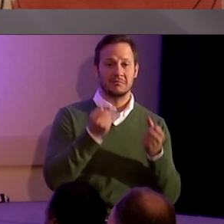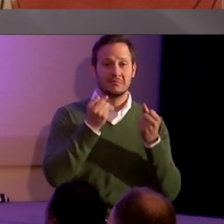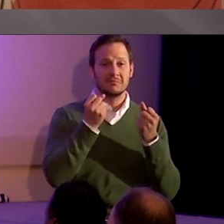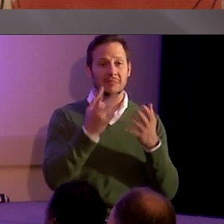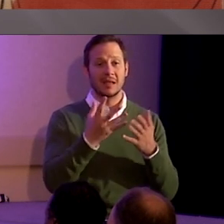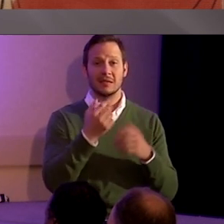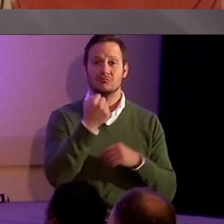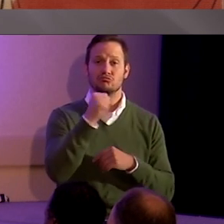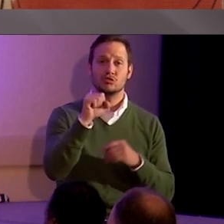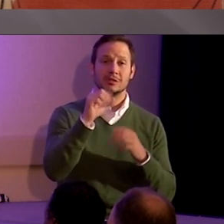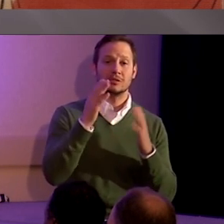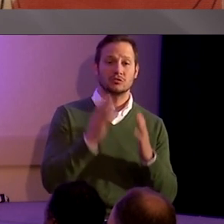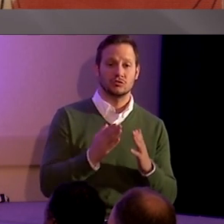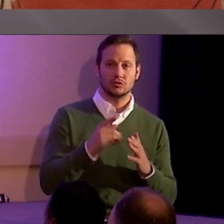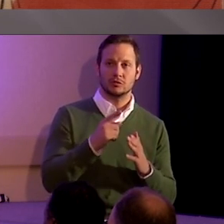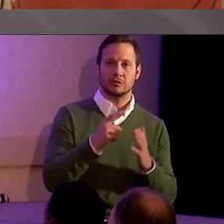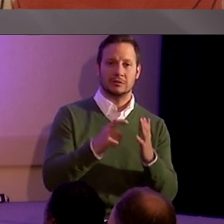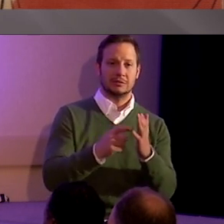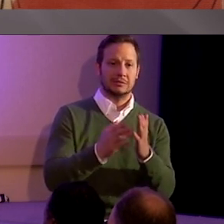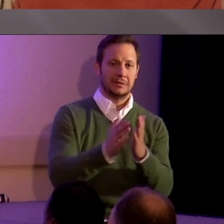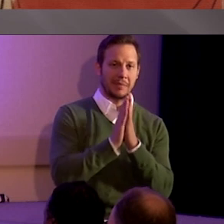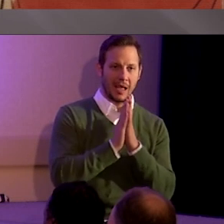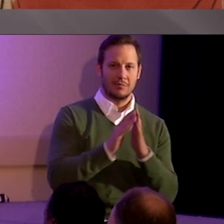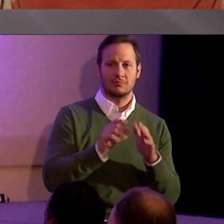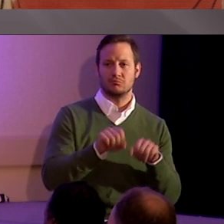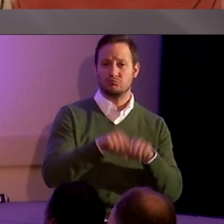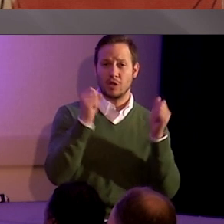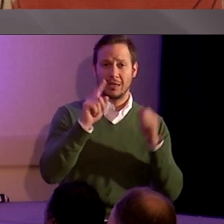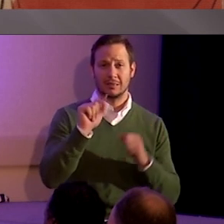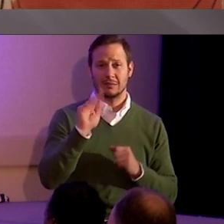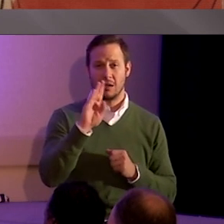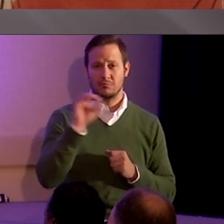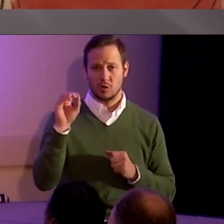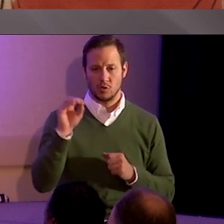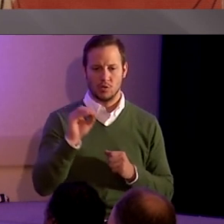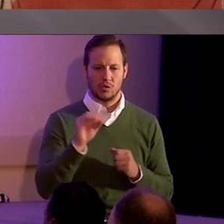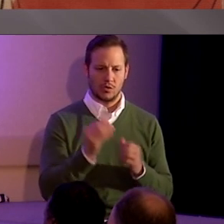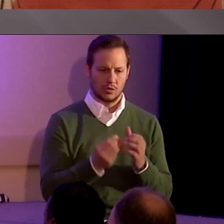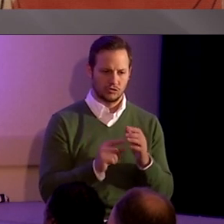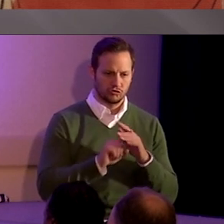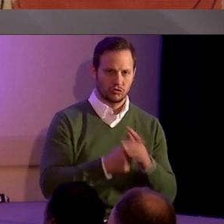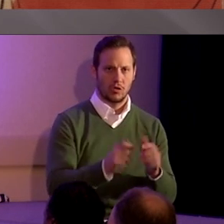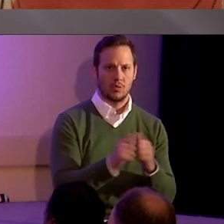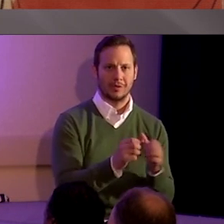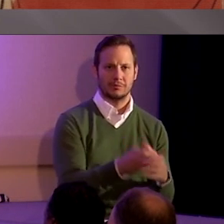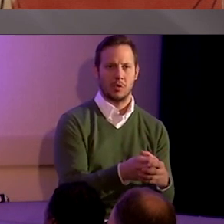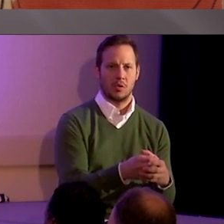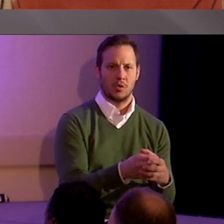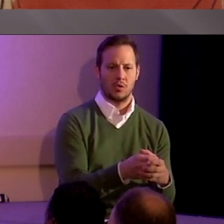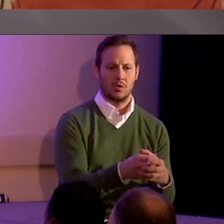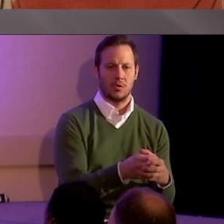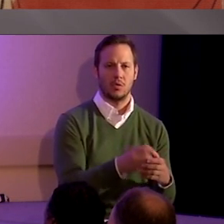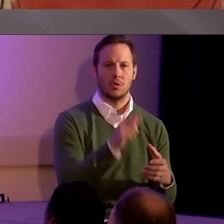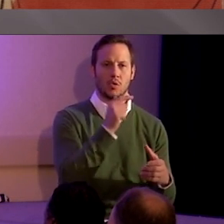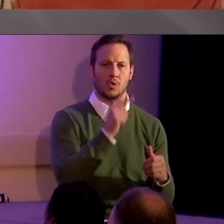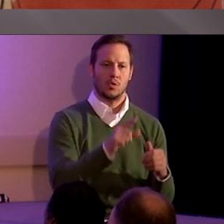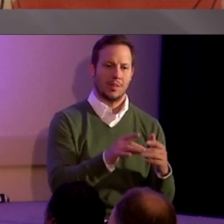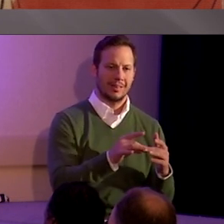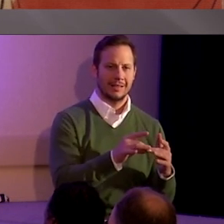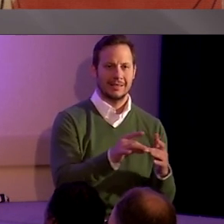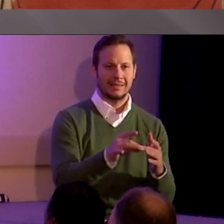taboo-breaking protests and demands were raised and organized by a minority, an avant-garde who first led the